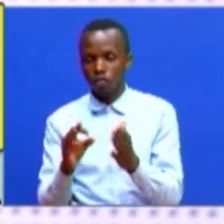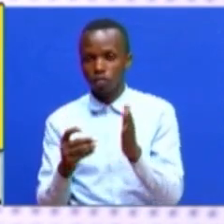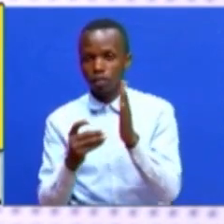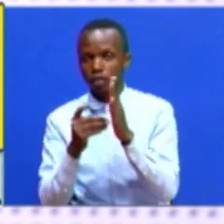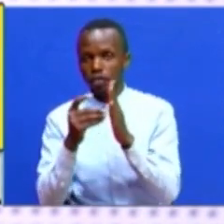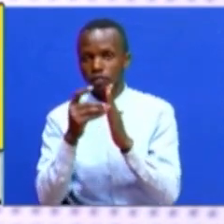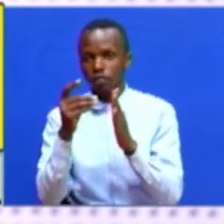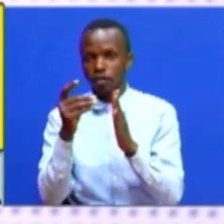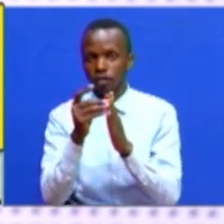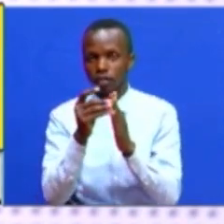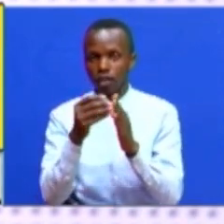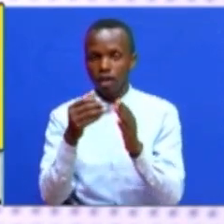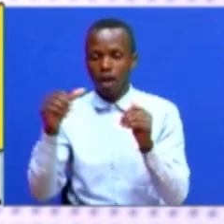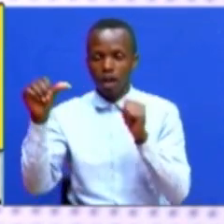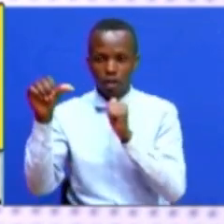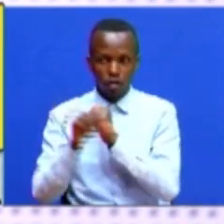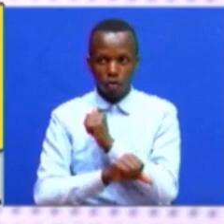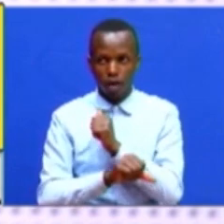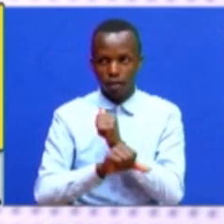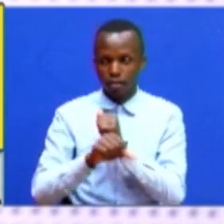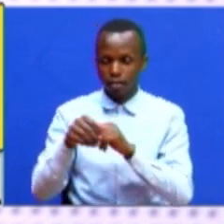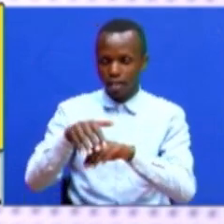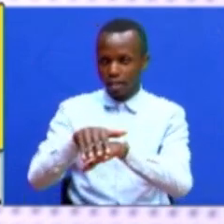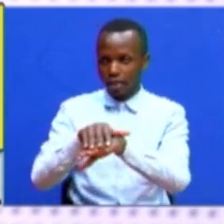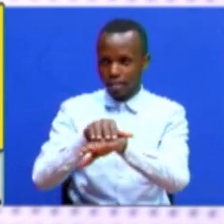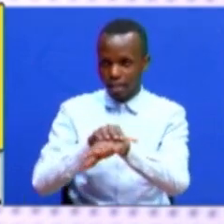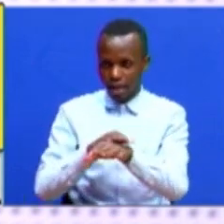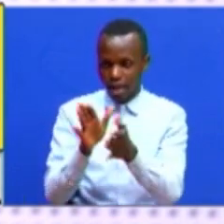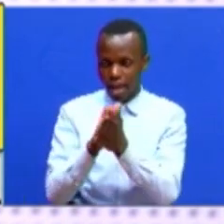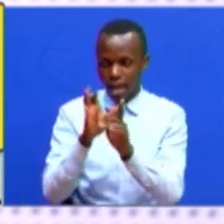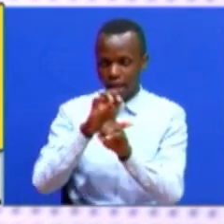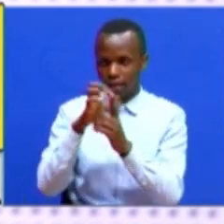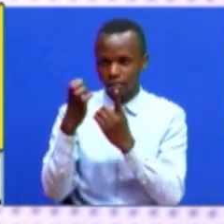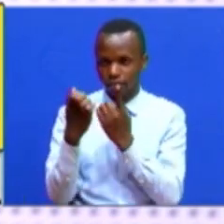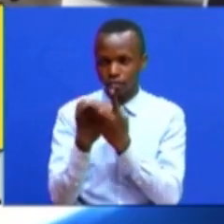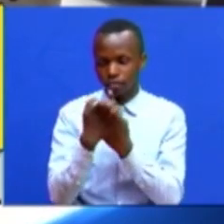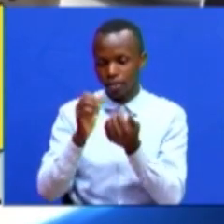disaster risk reduction, environment, and climate change.